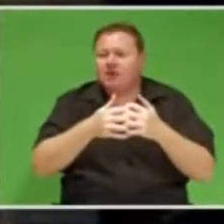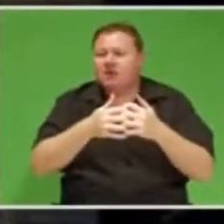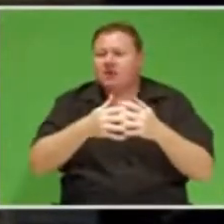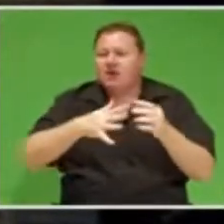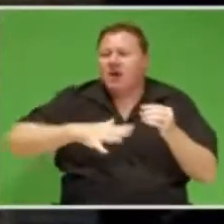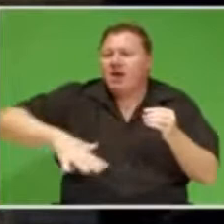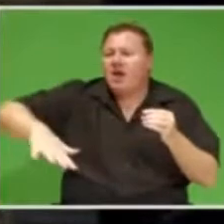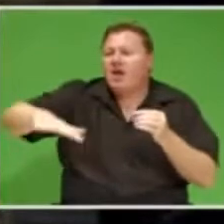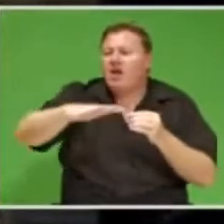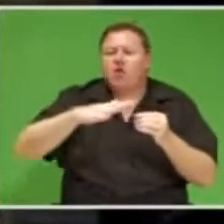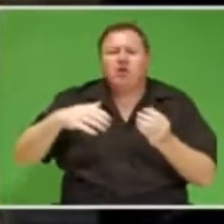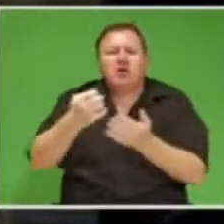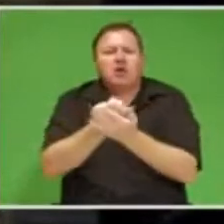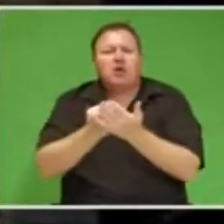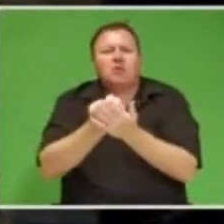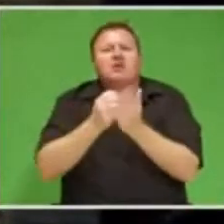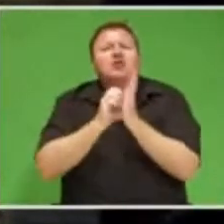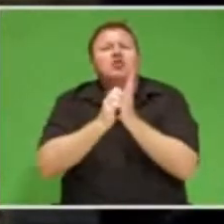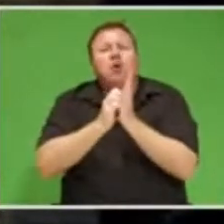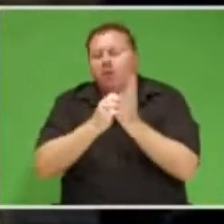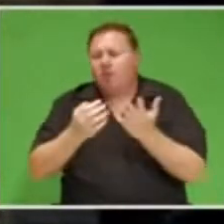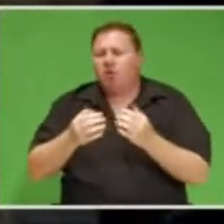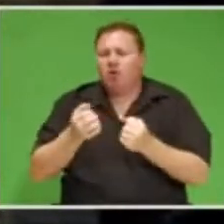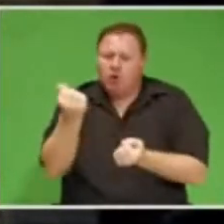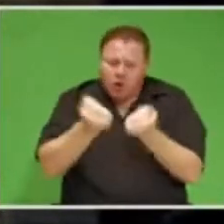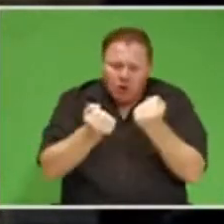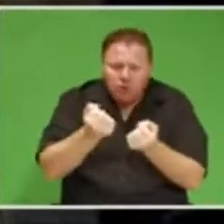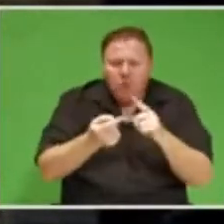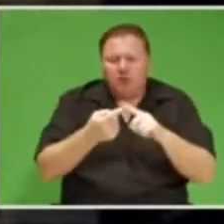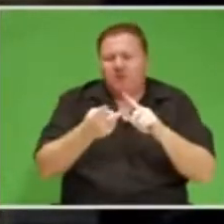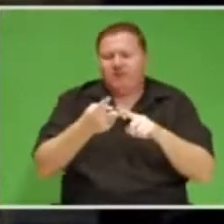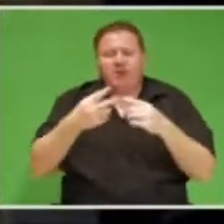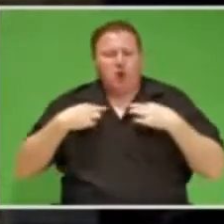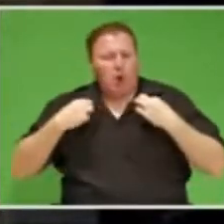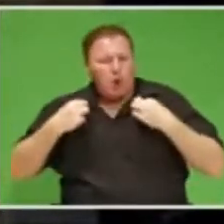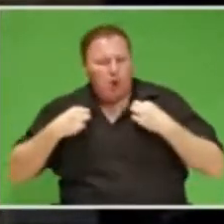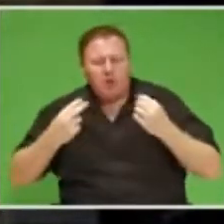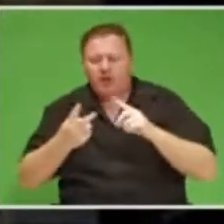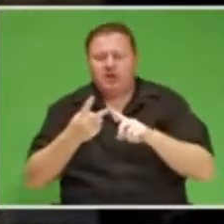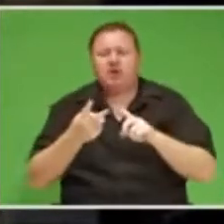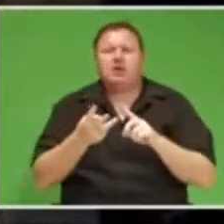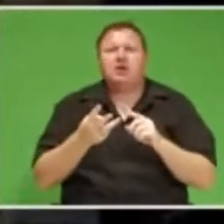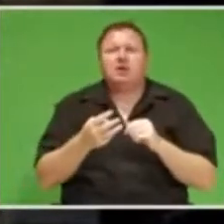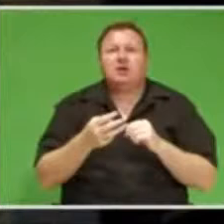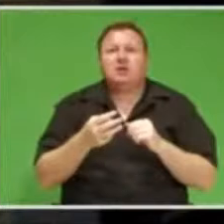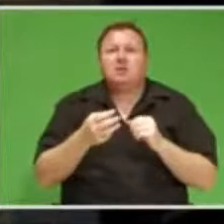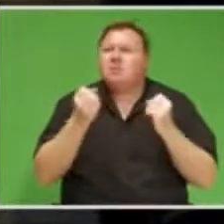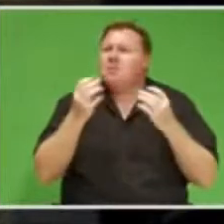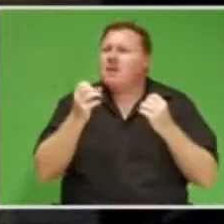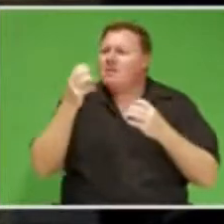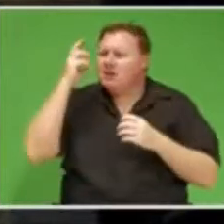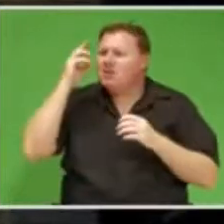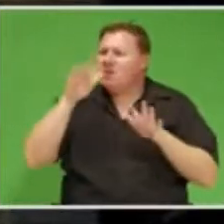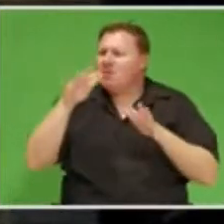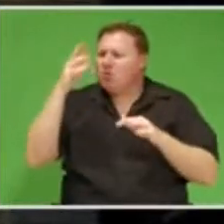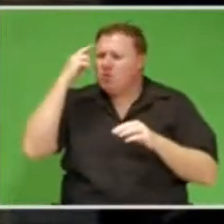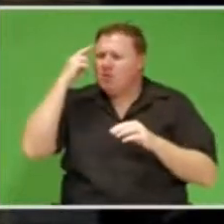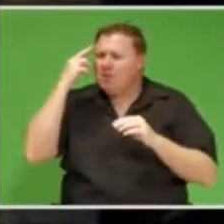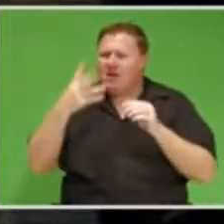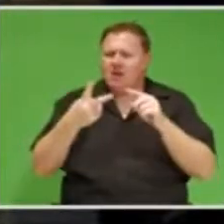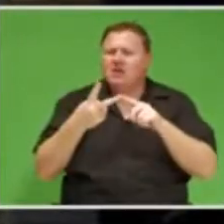as automotives, clothing and textiles. Many of us will remember that clothing and